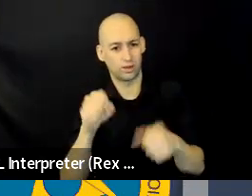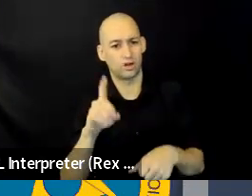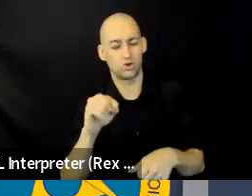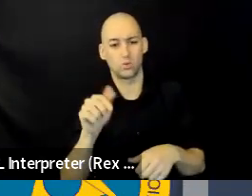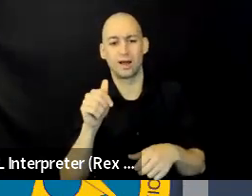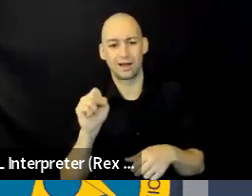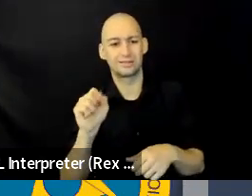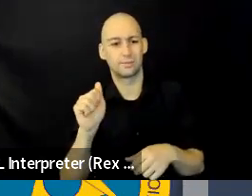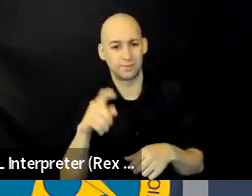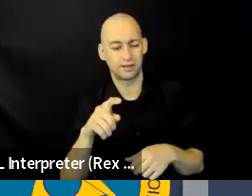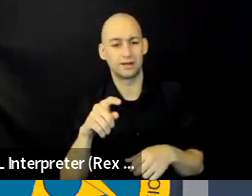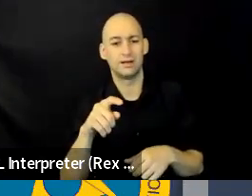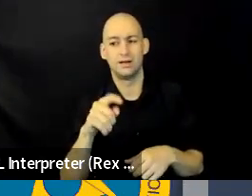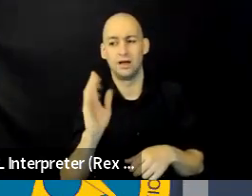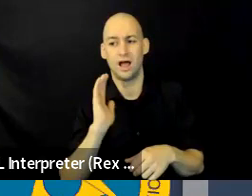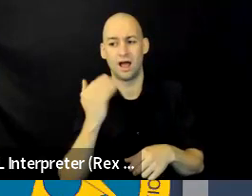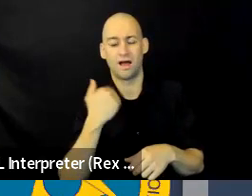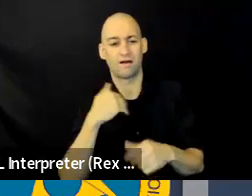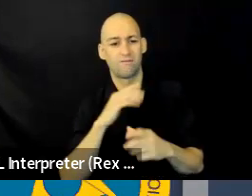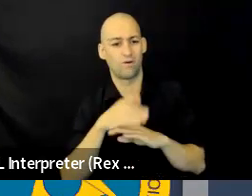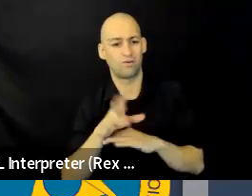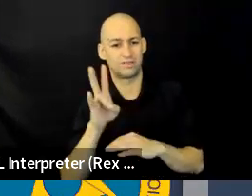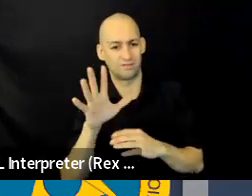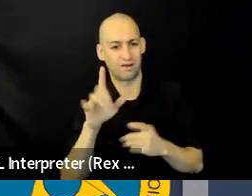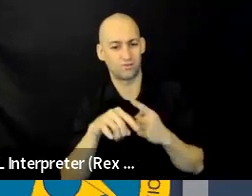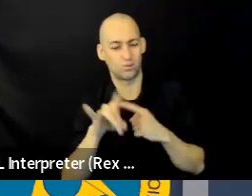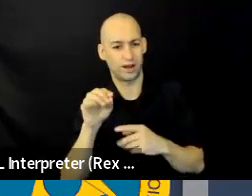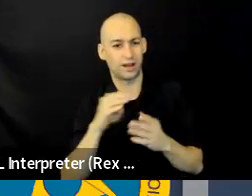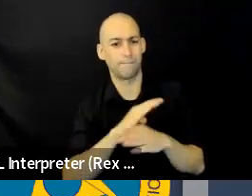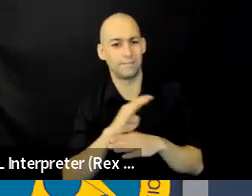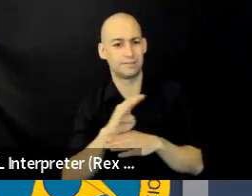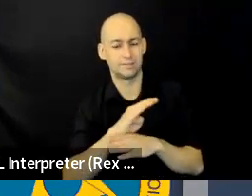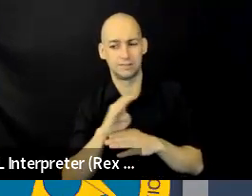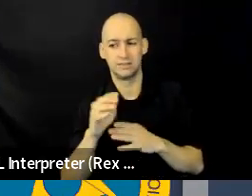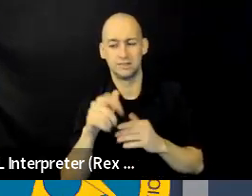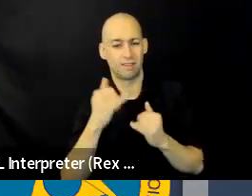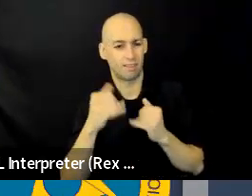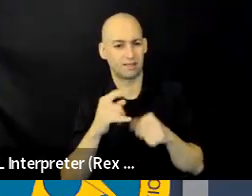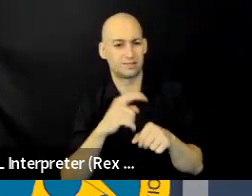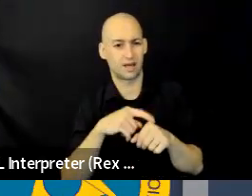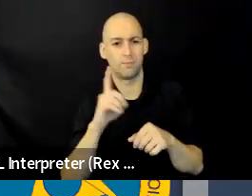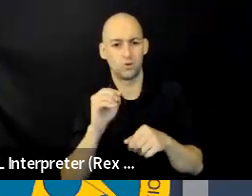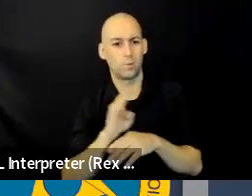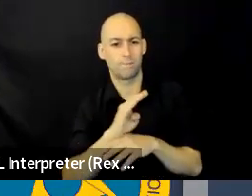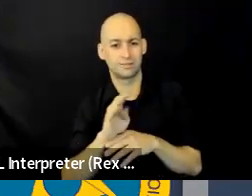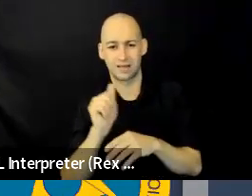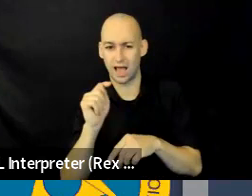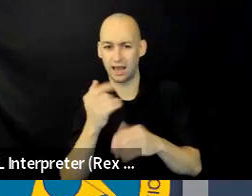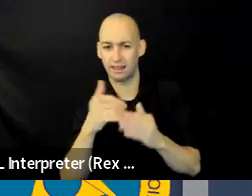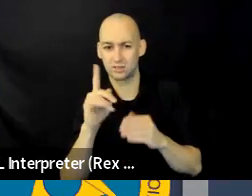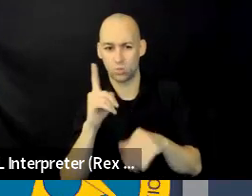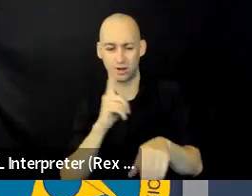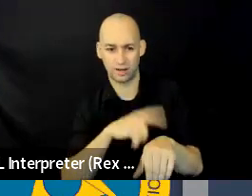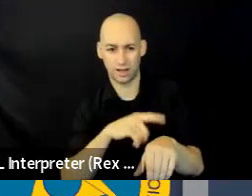possible. We have over 75 to 80 businesses last time we did a big count that do business at least one time a